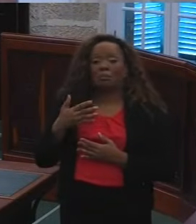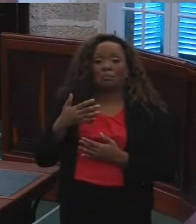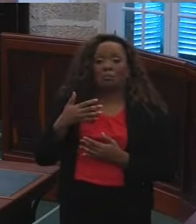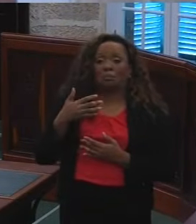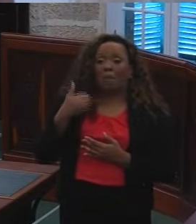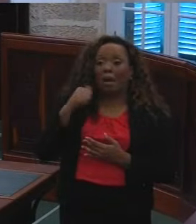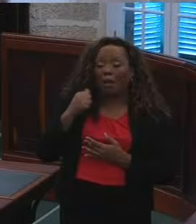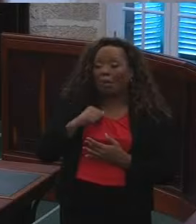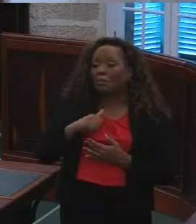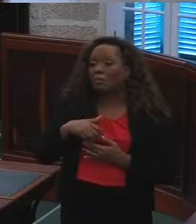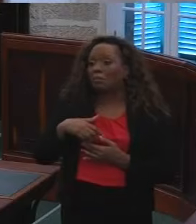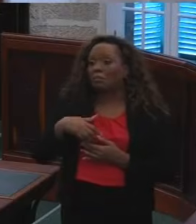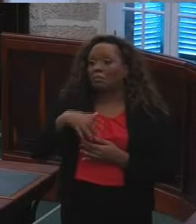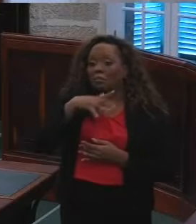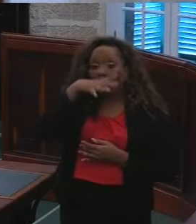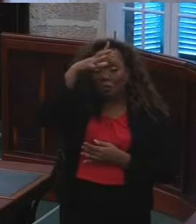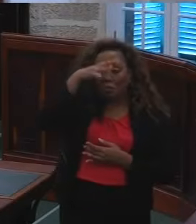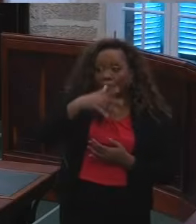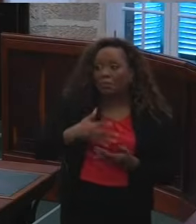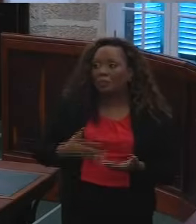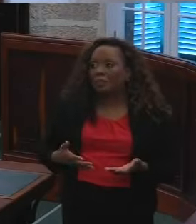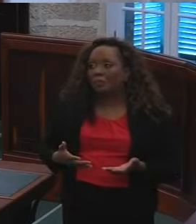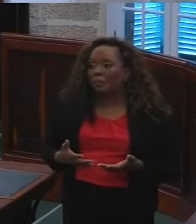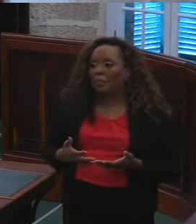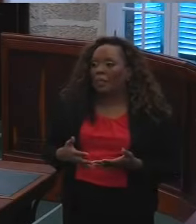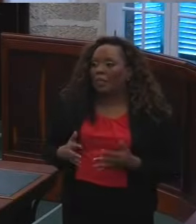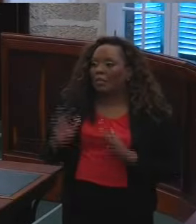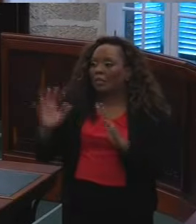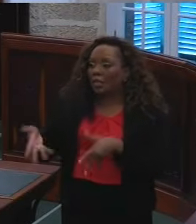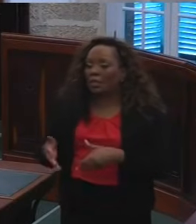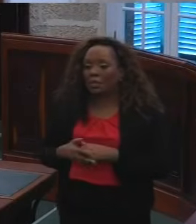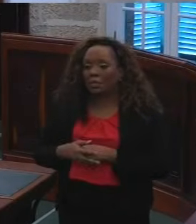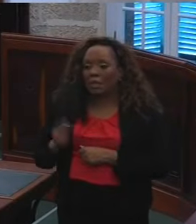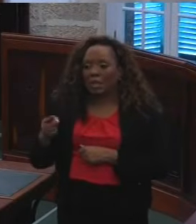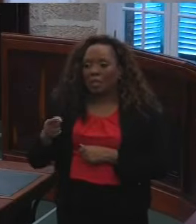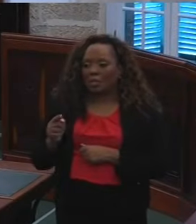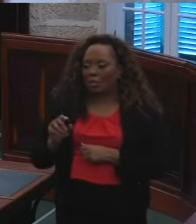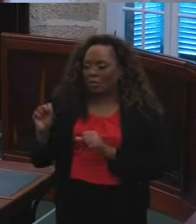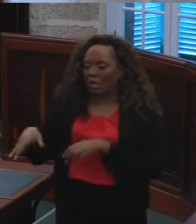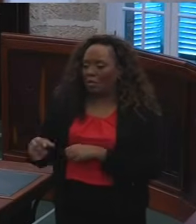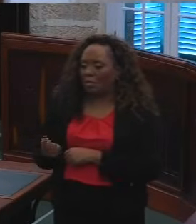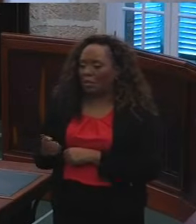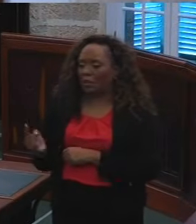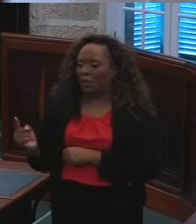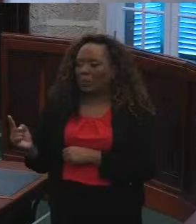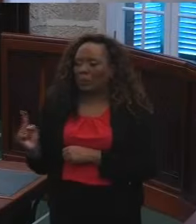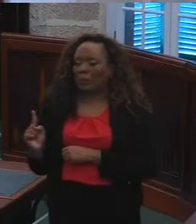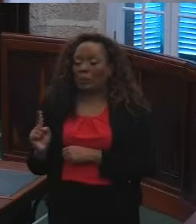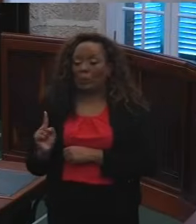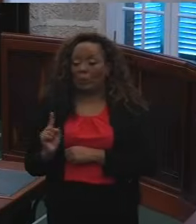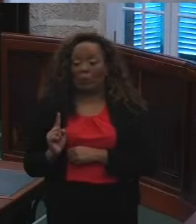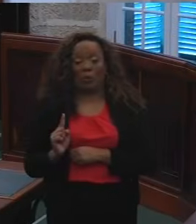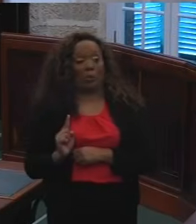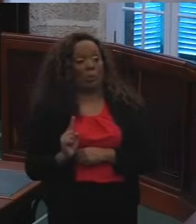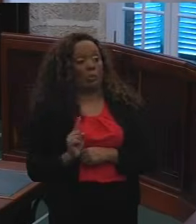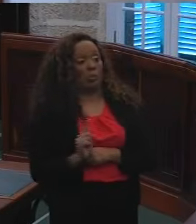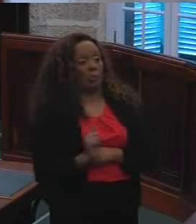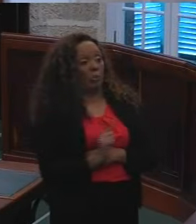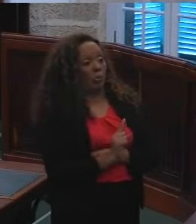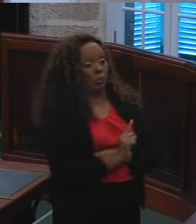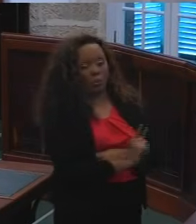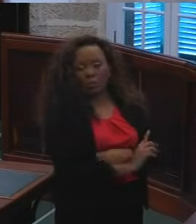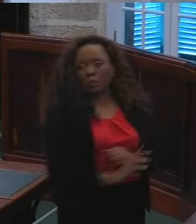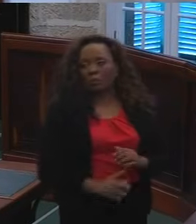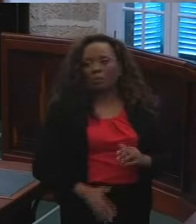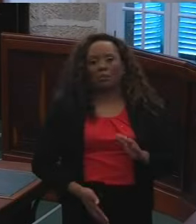at the accident emergency, and you sneak in a car, put out high speed, faster than Usain Bolt himself, and will go and